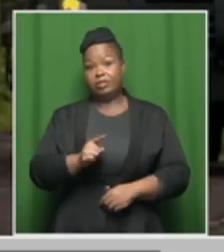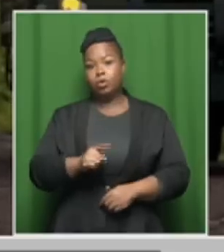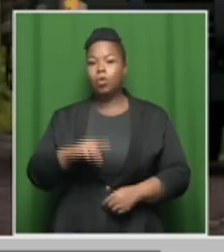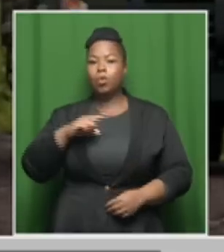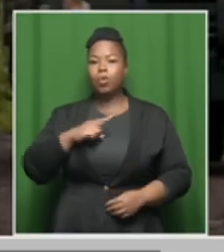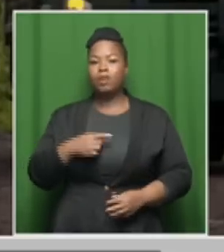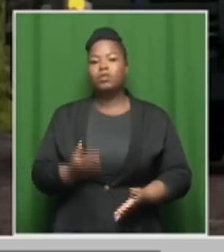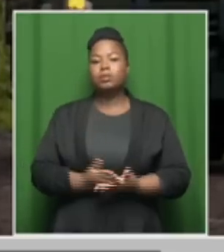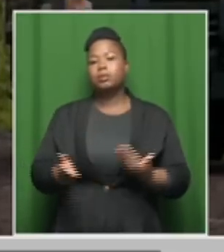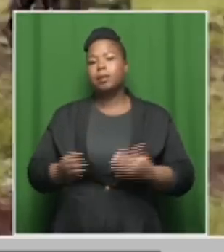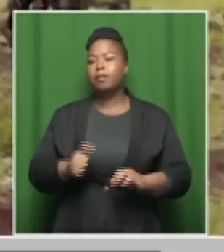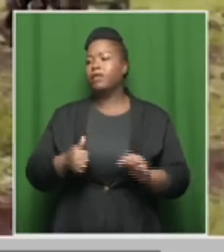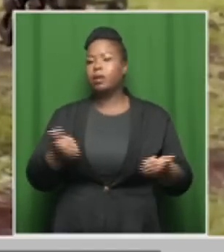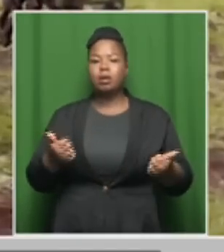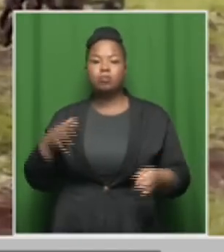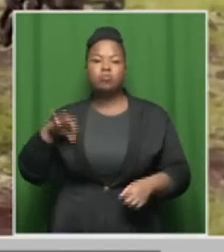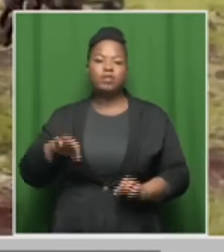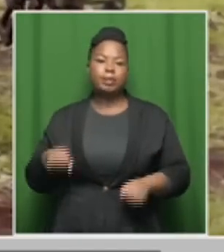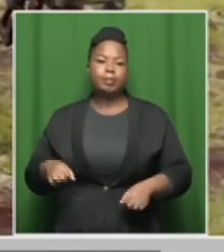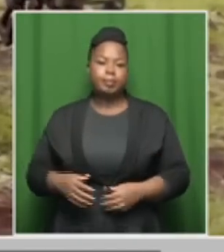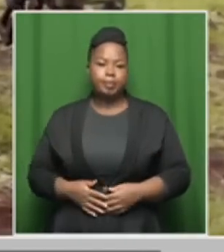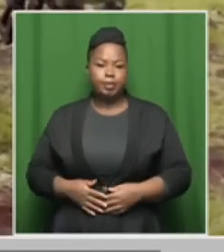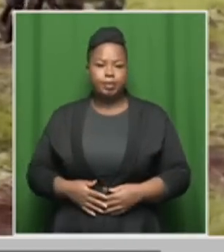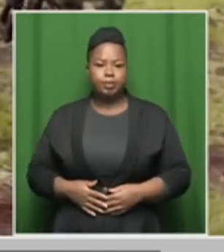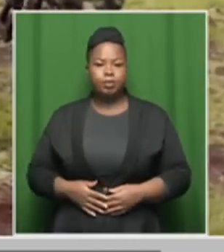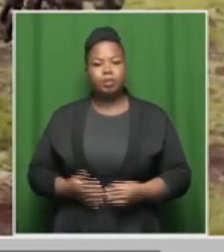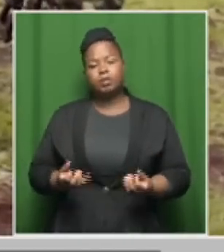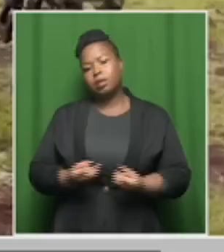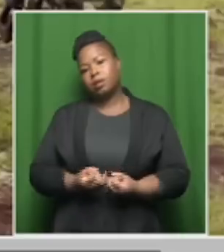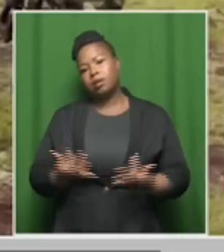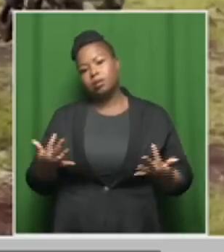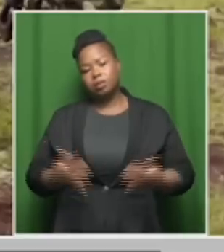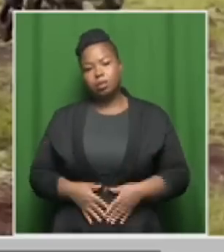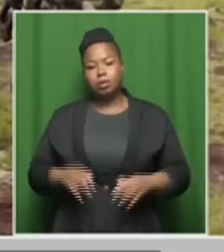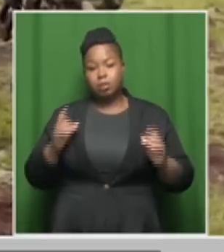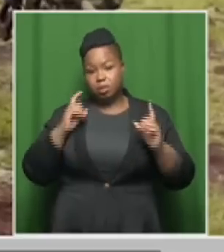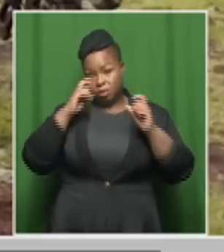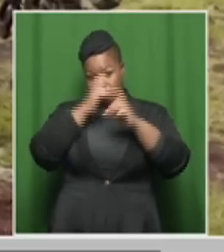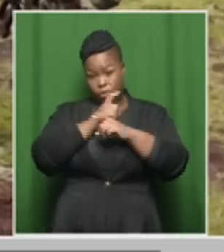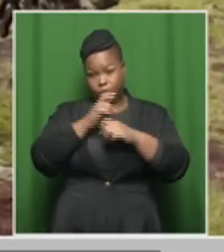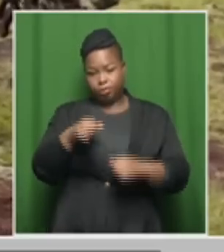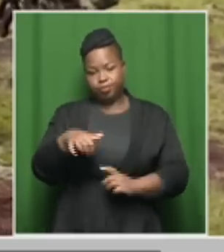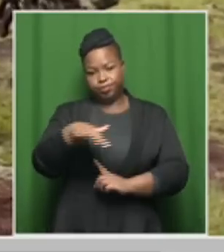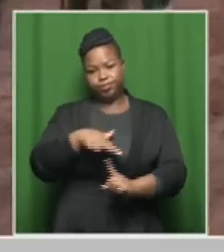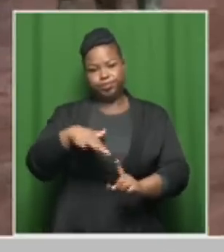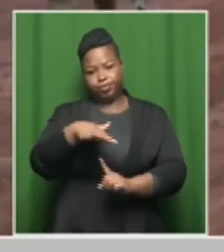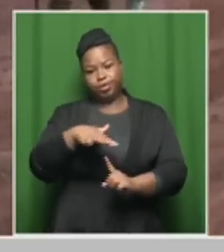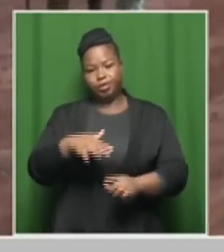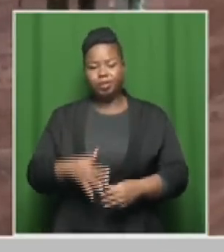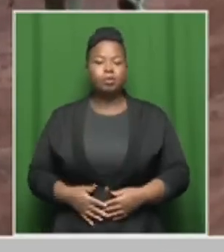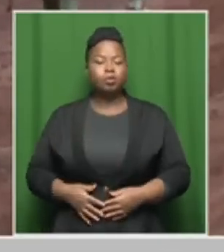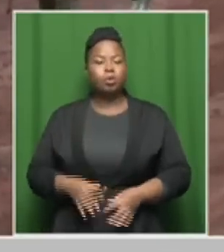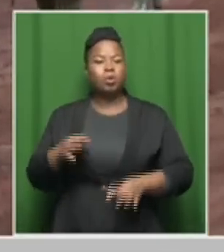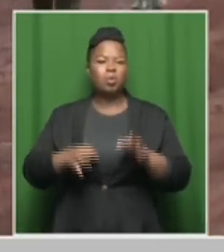some of the neighboring countries in that. So there's a big, very complex situation where there's a lot of